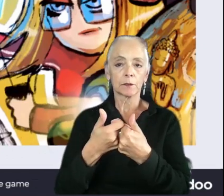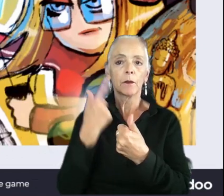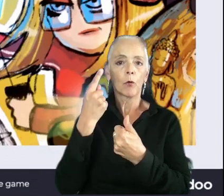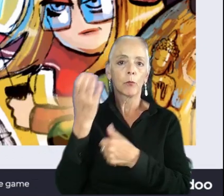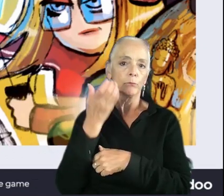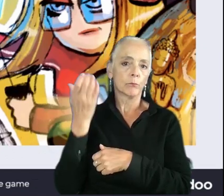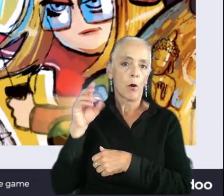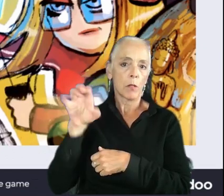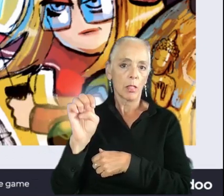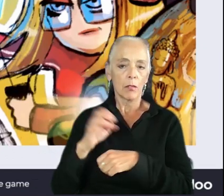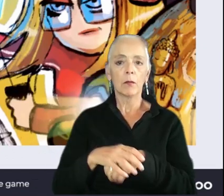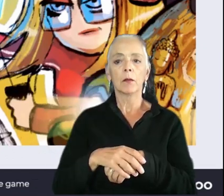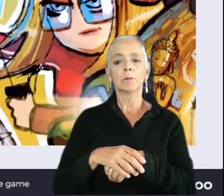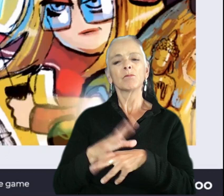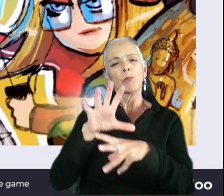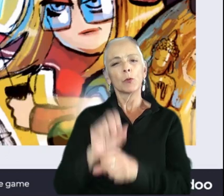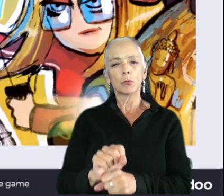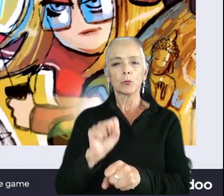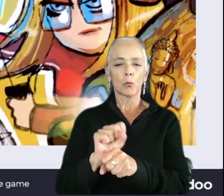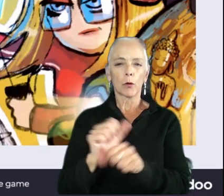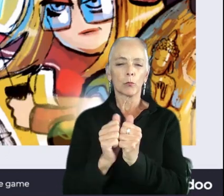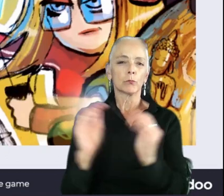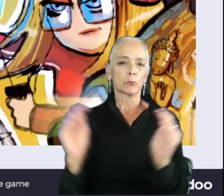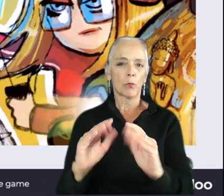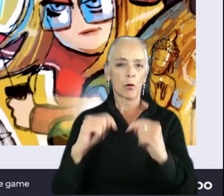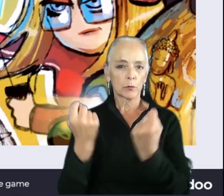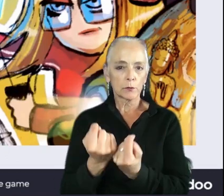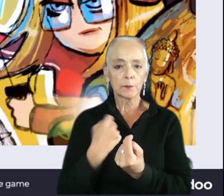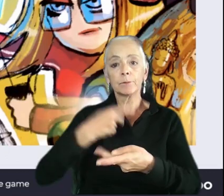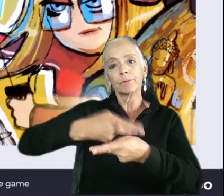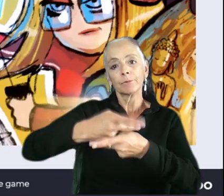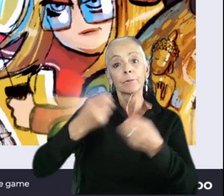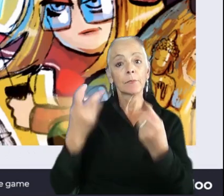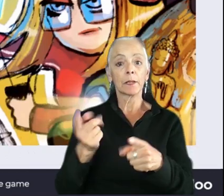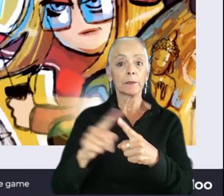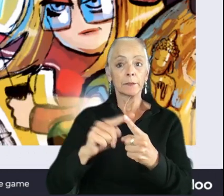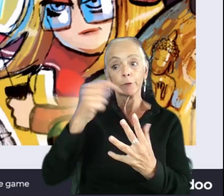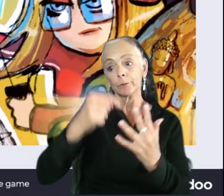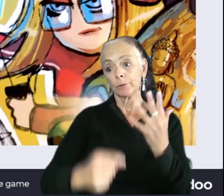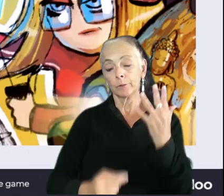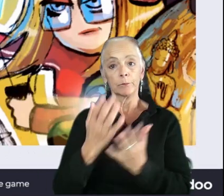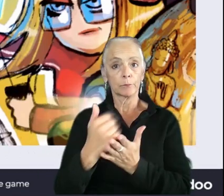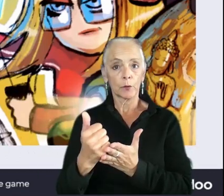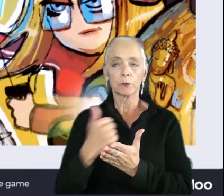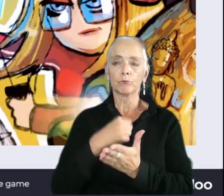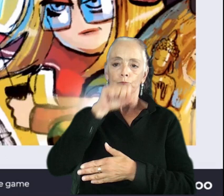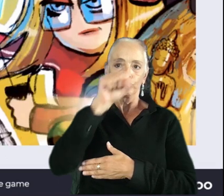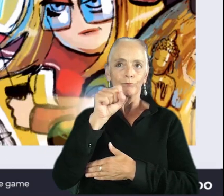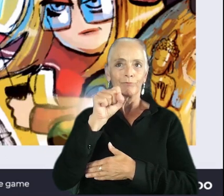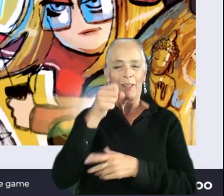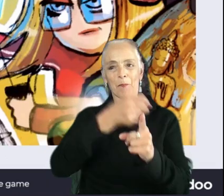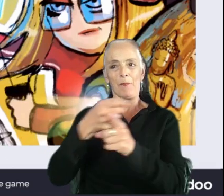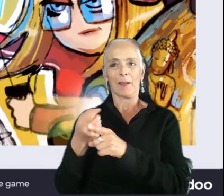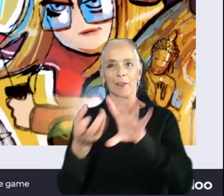always been used to working in pretty small teams. And I took care of many different aspects, and I really loved having an impact on the overall